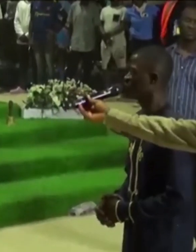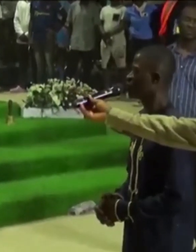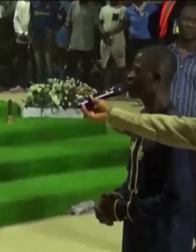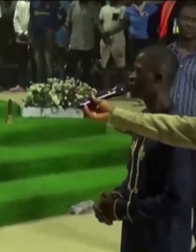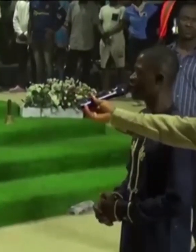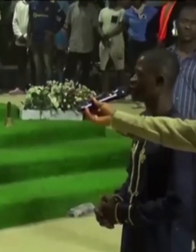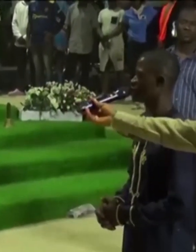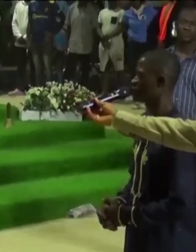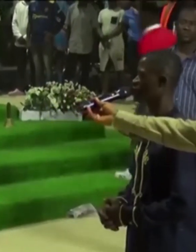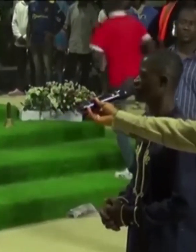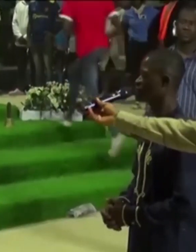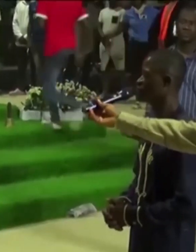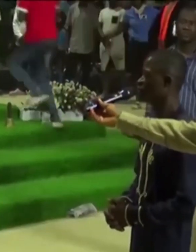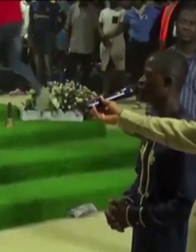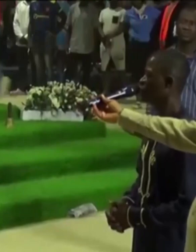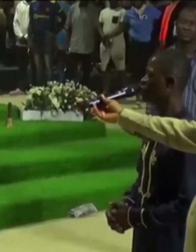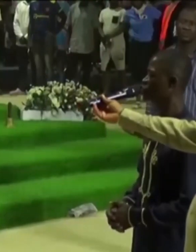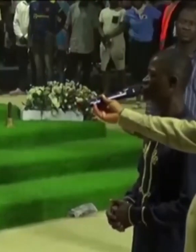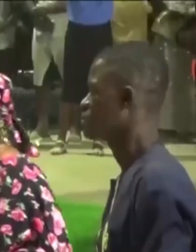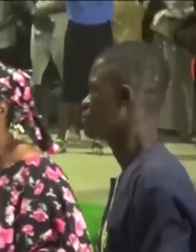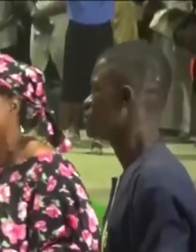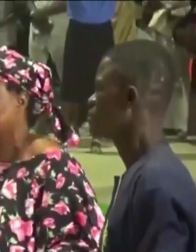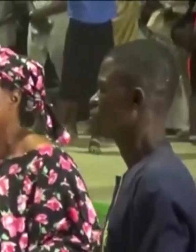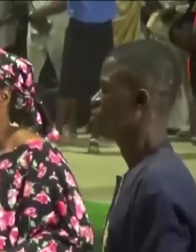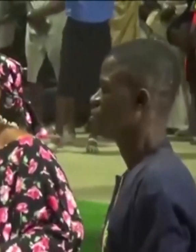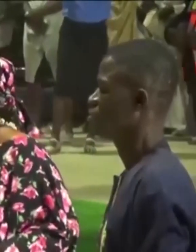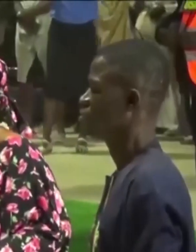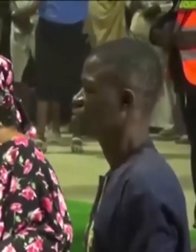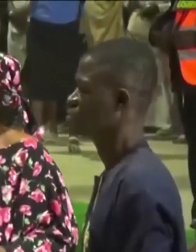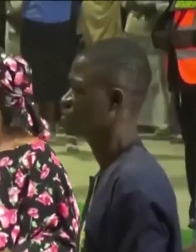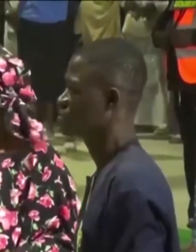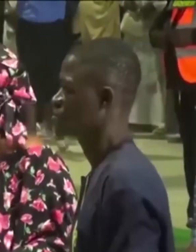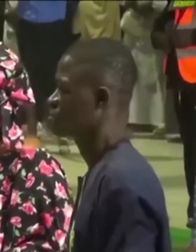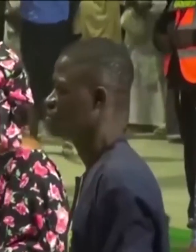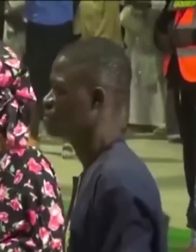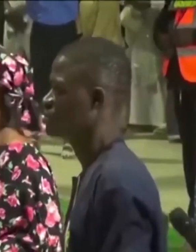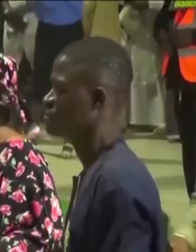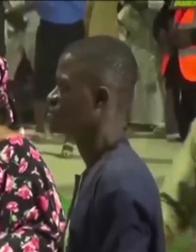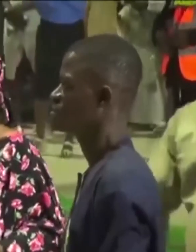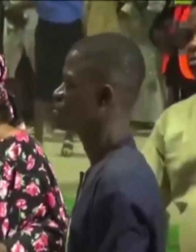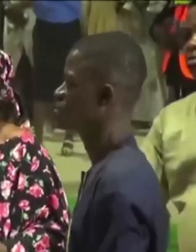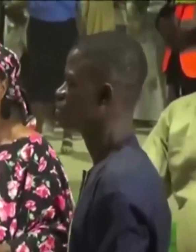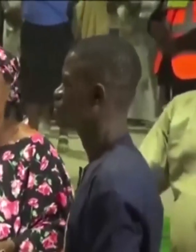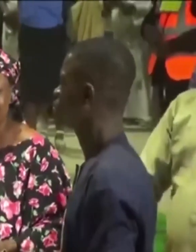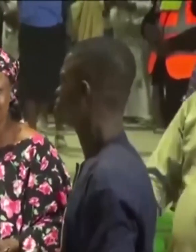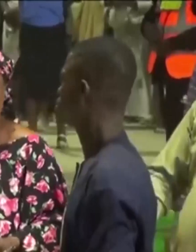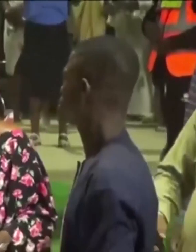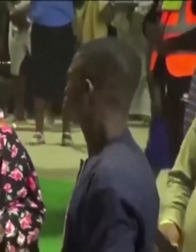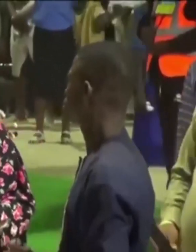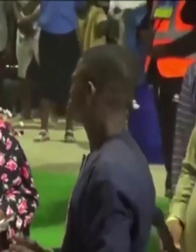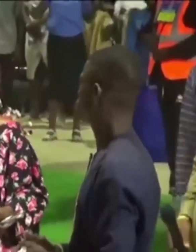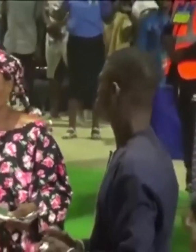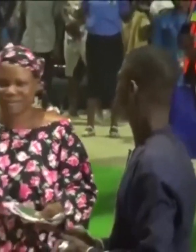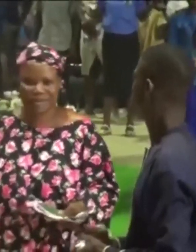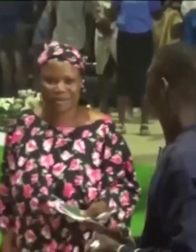nse. Weather. What's the occupation? Biodun. That's okay. Alfa ke. Se ni mori lo kan to nsun. I saw you when he